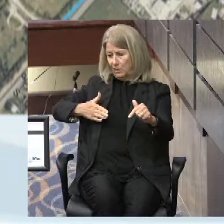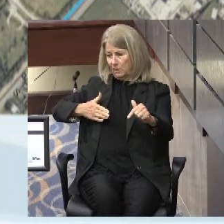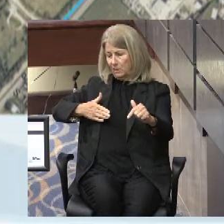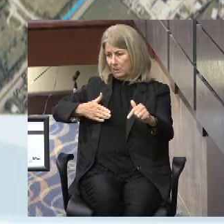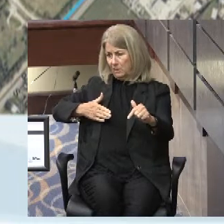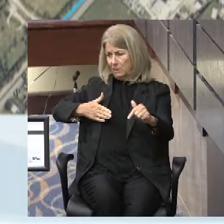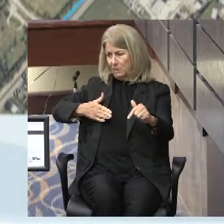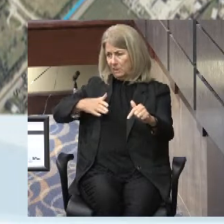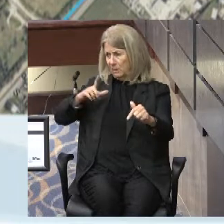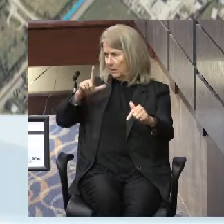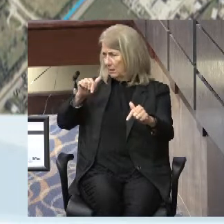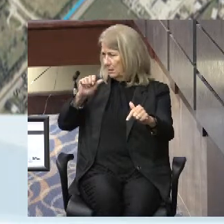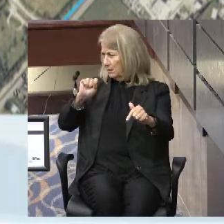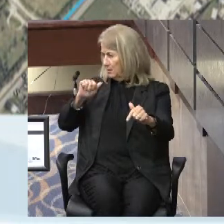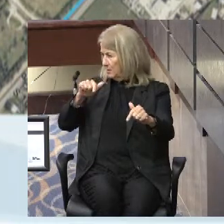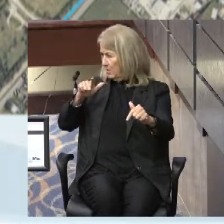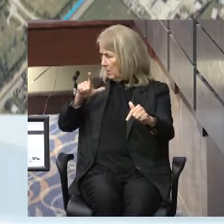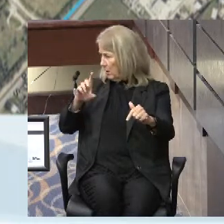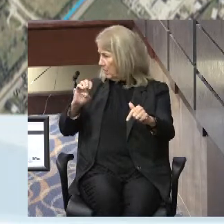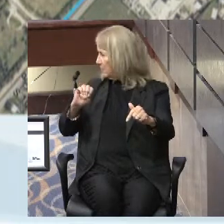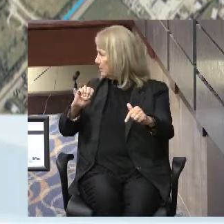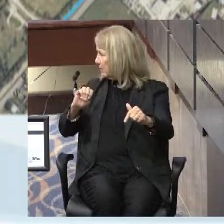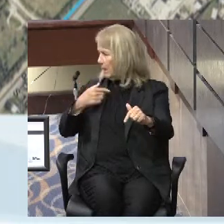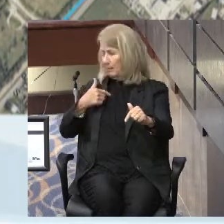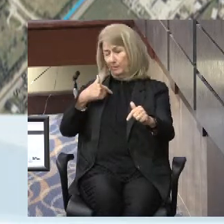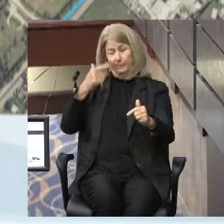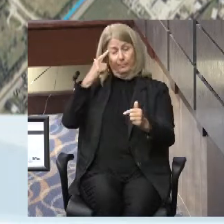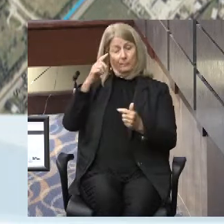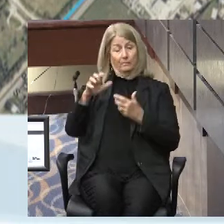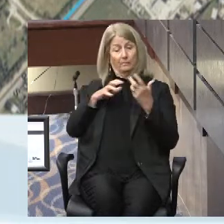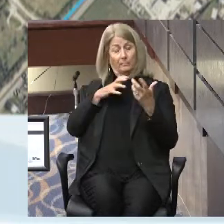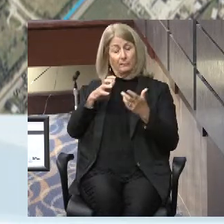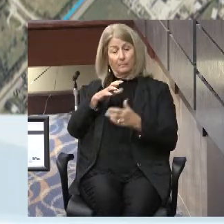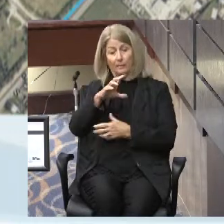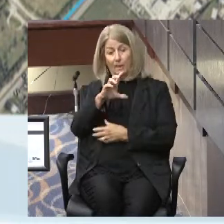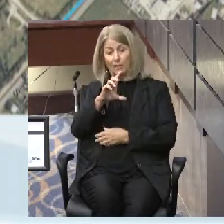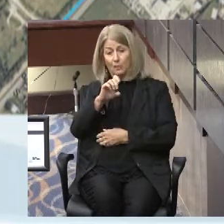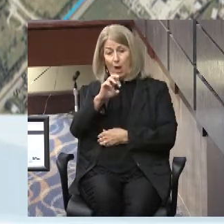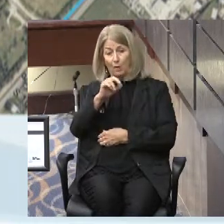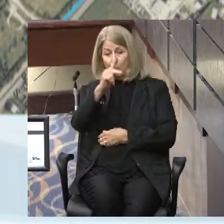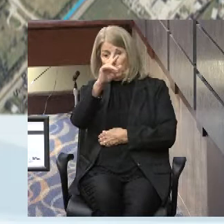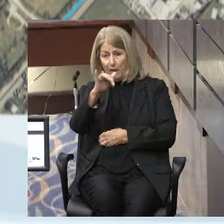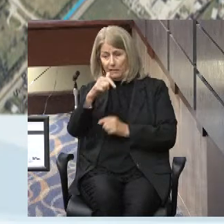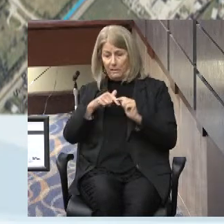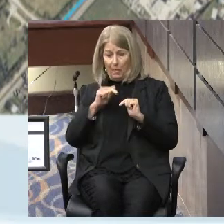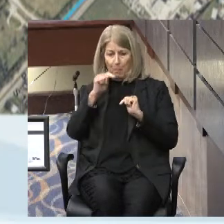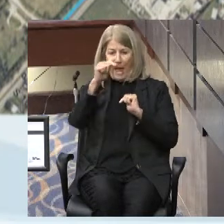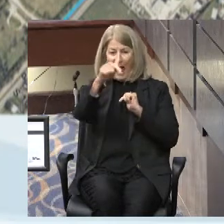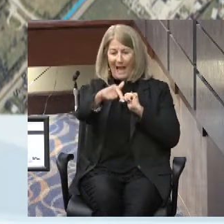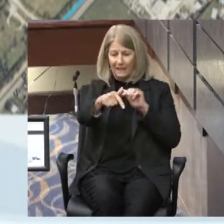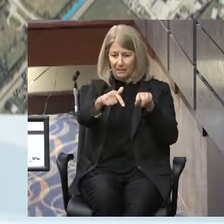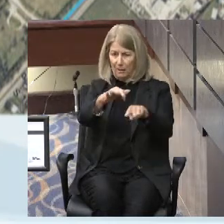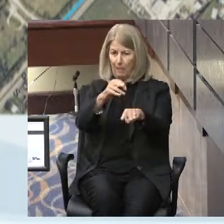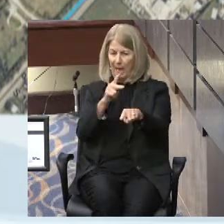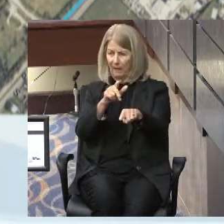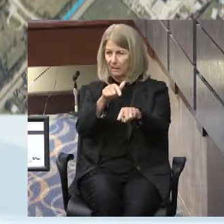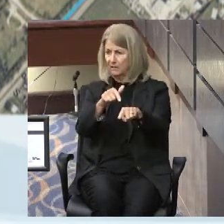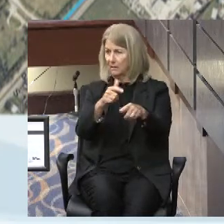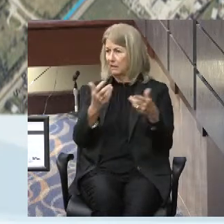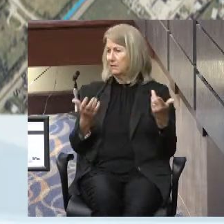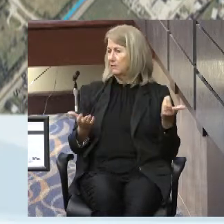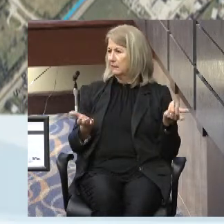you? Front Front is Okay. LaSalle to me. That's me too, okay. And then Daughtry is Daughtry the is back. I'm Okay. sorry. Where's metal?